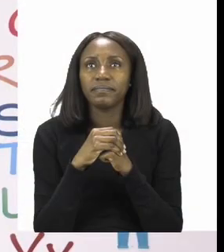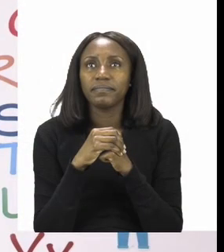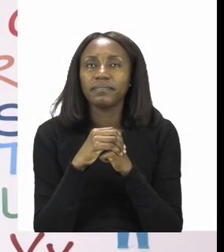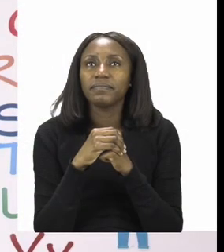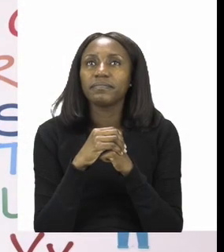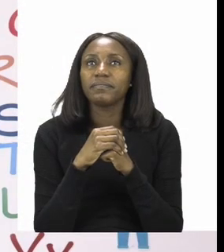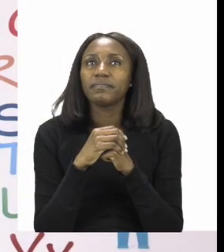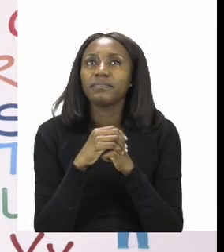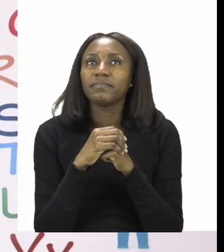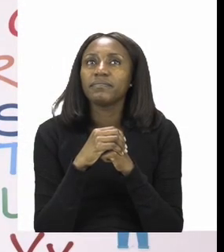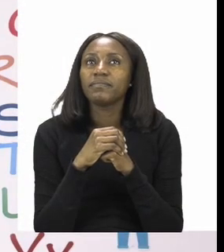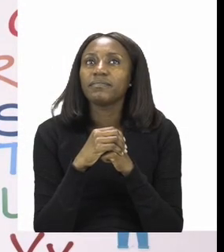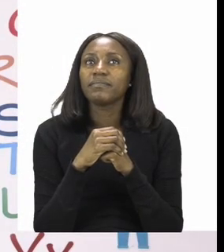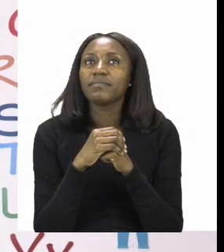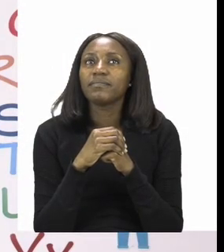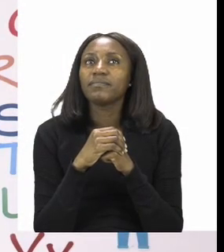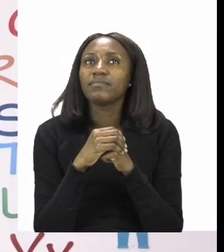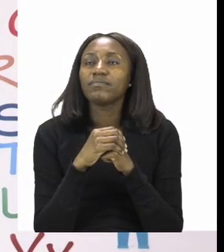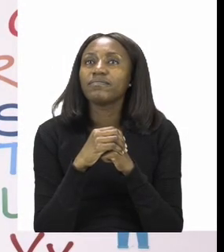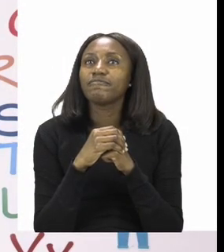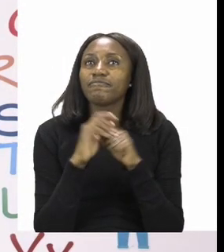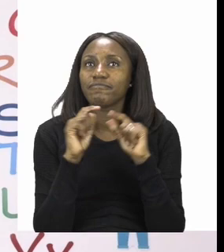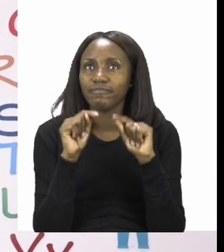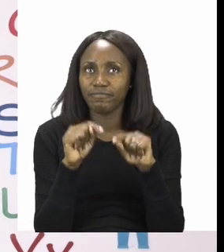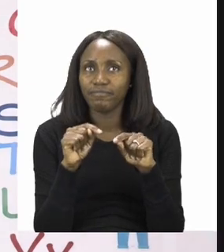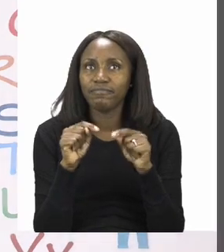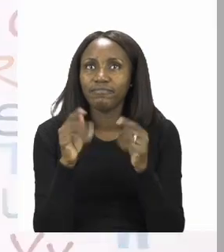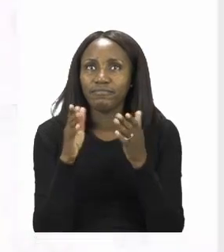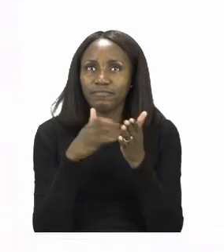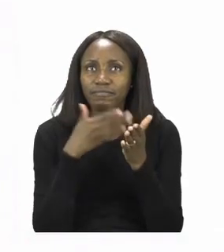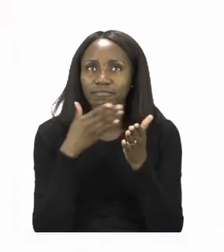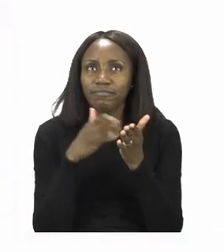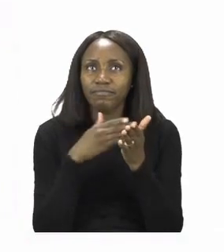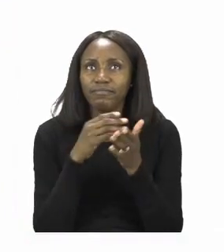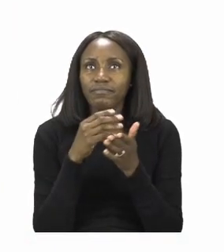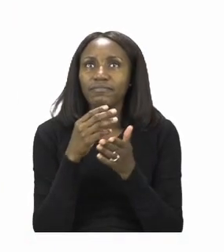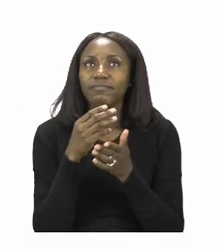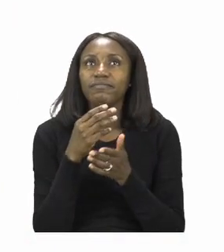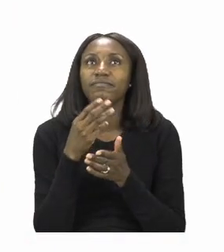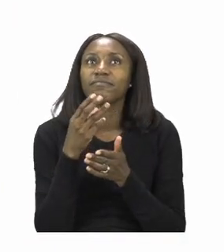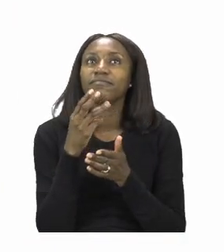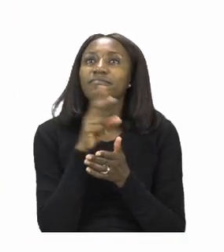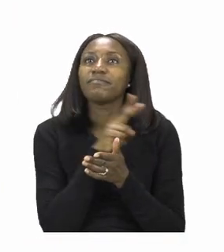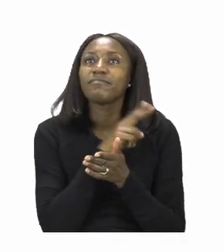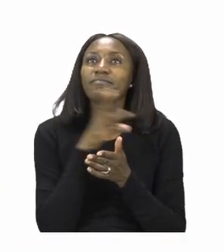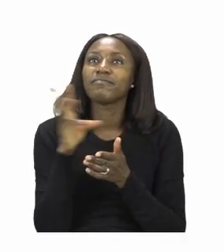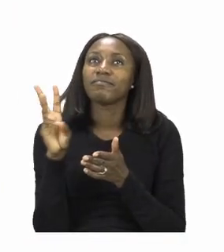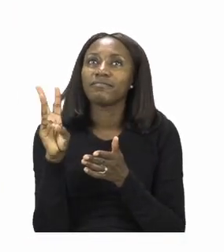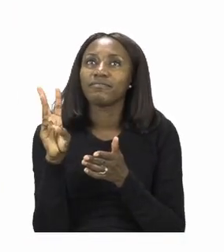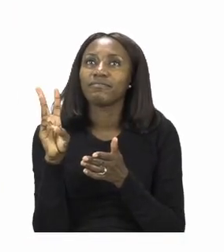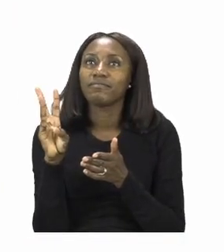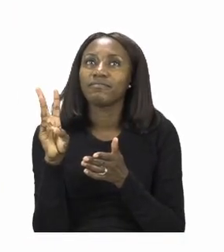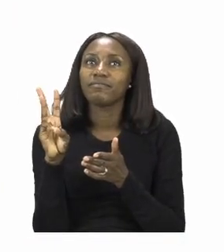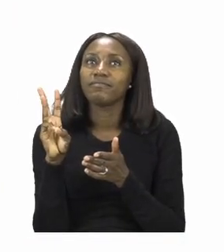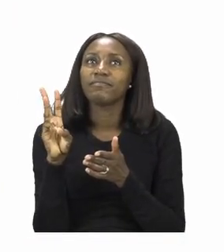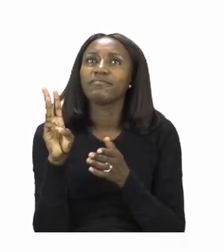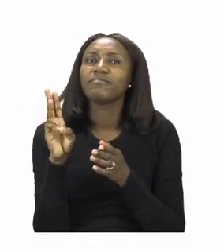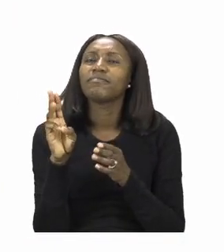Let's go to our lesson now on page 26. On page 26, we are going to be